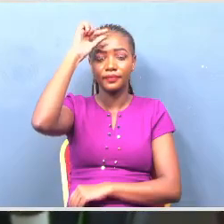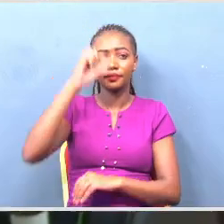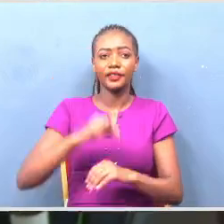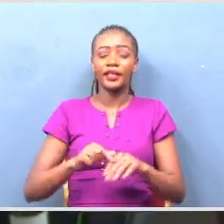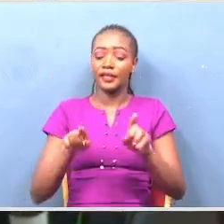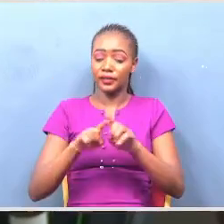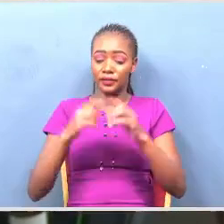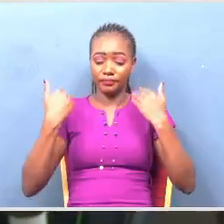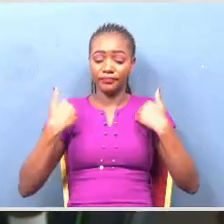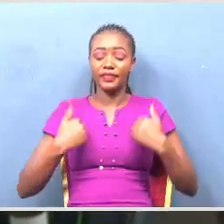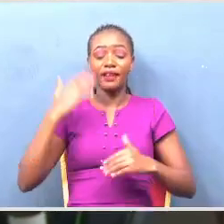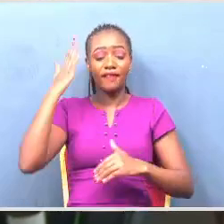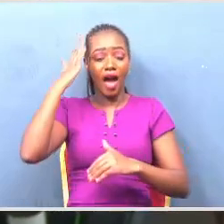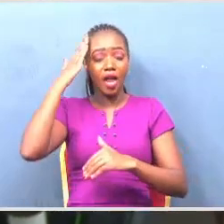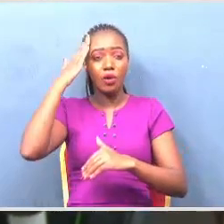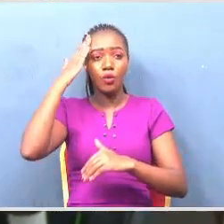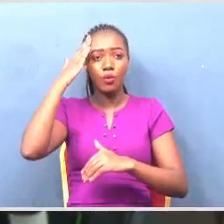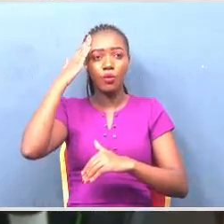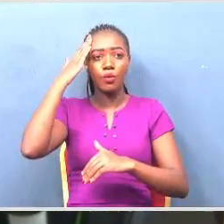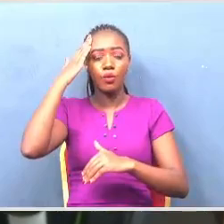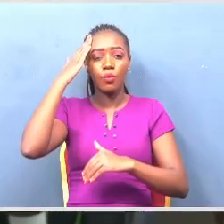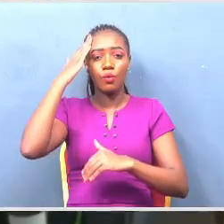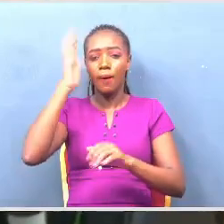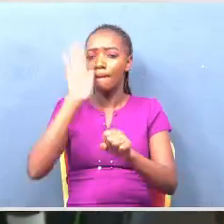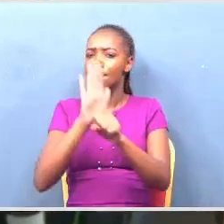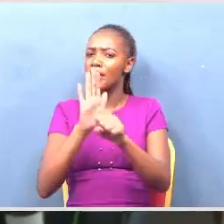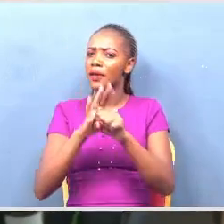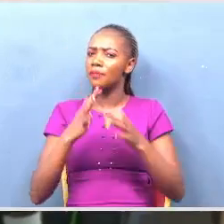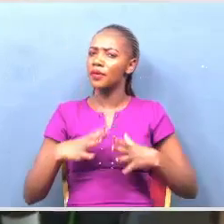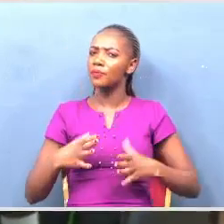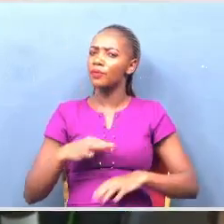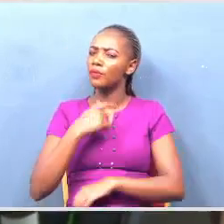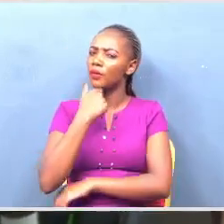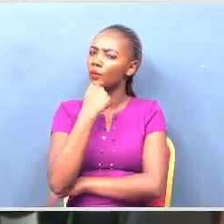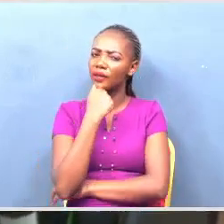I know many are wondering,